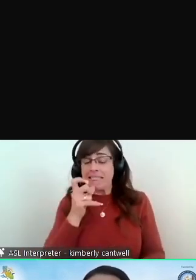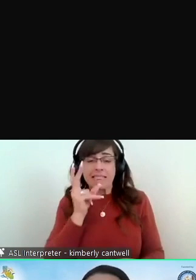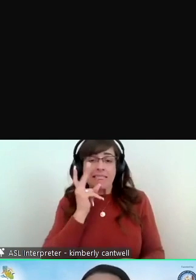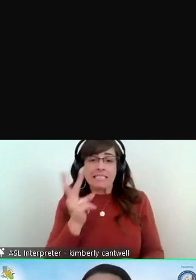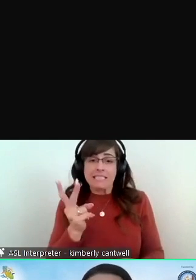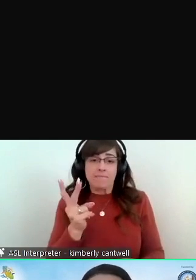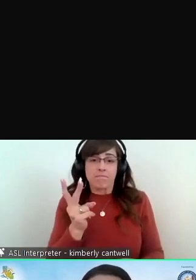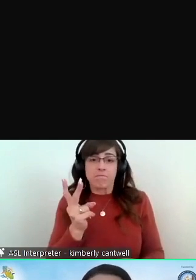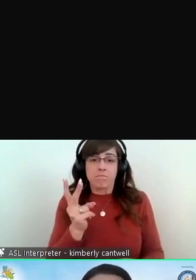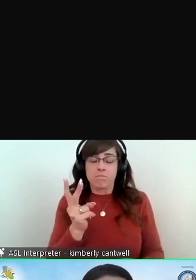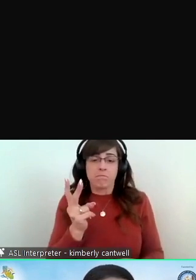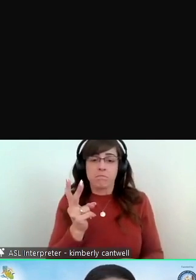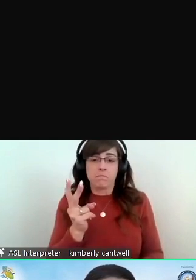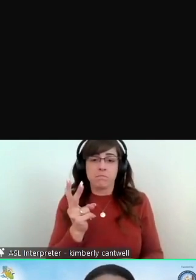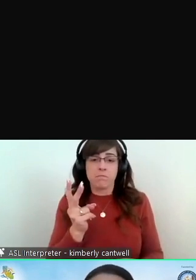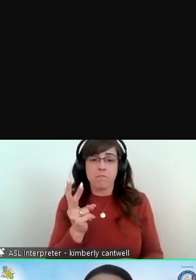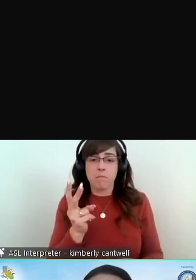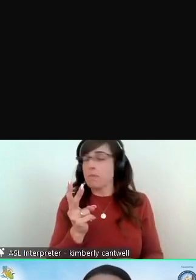seen the